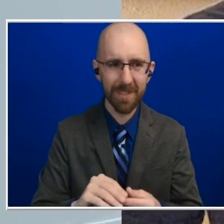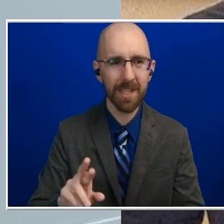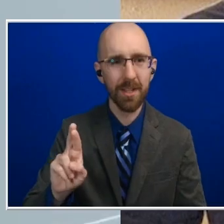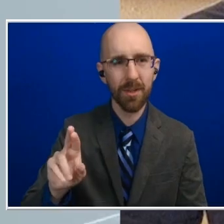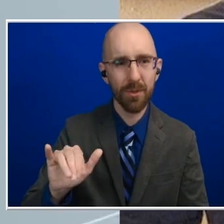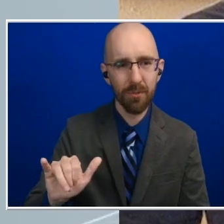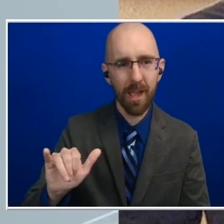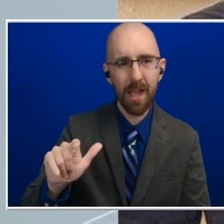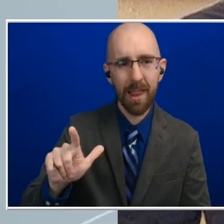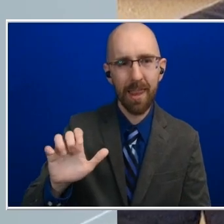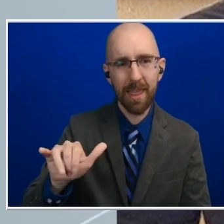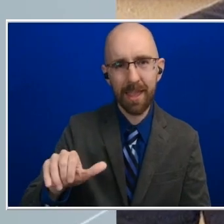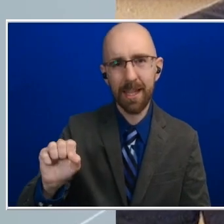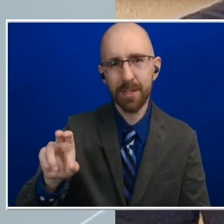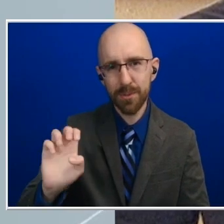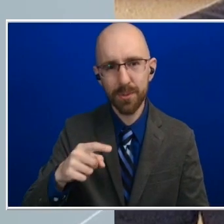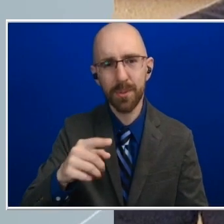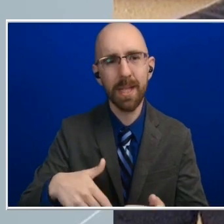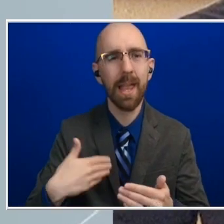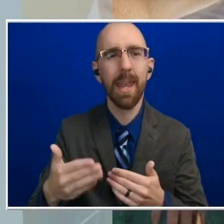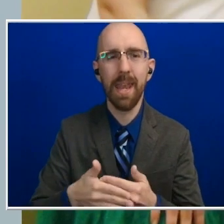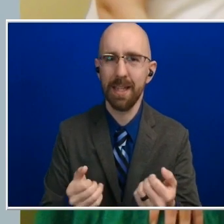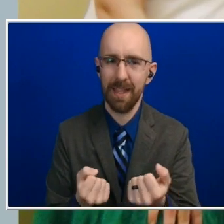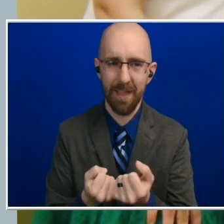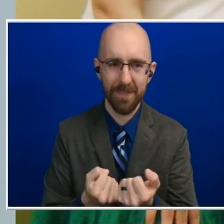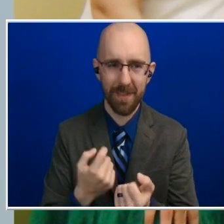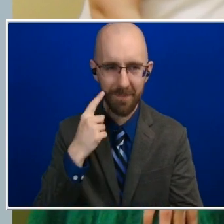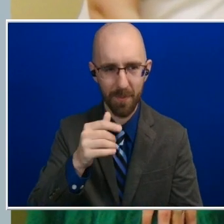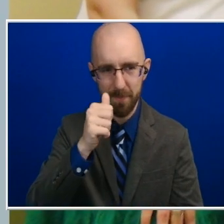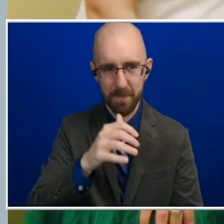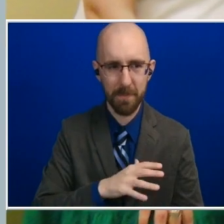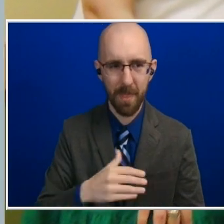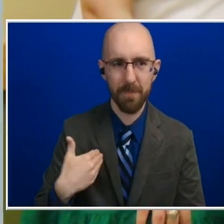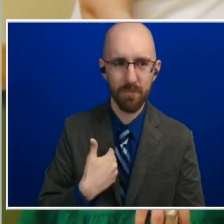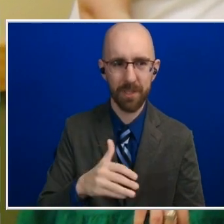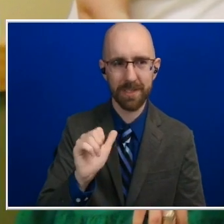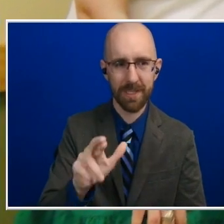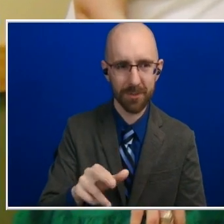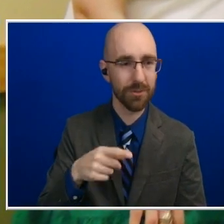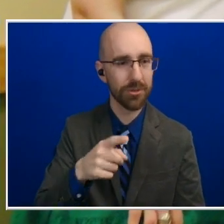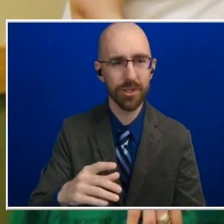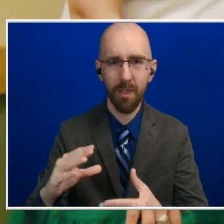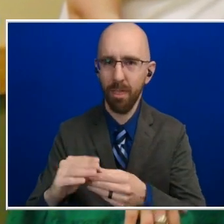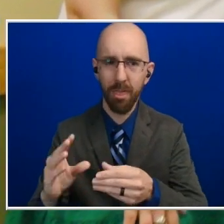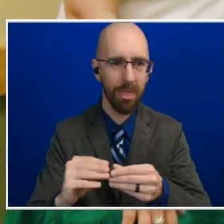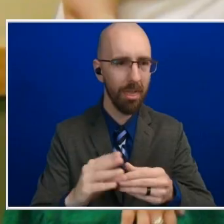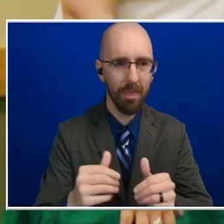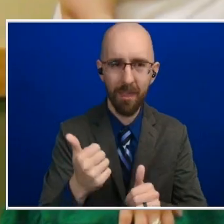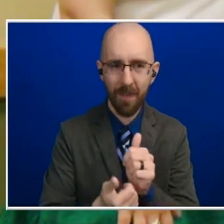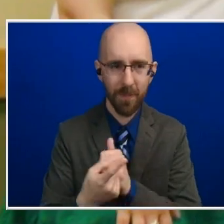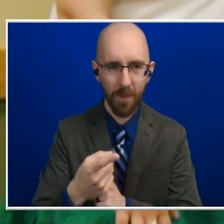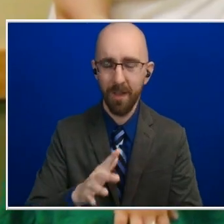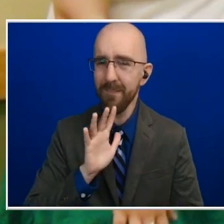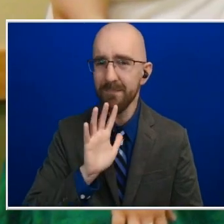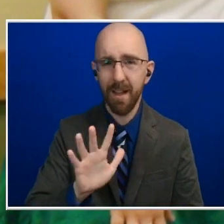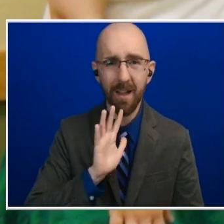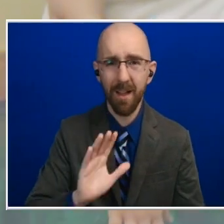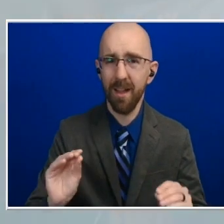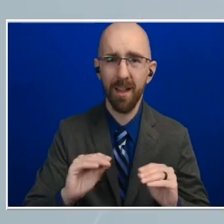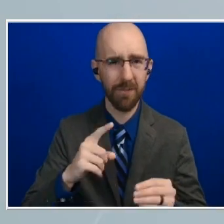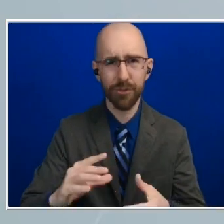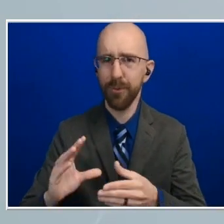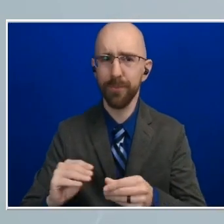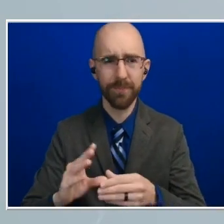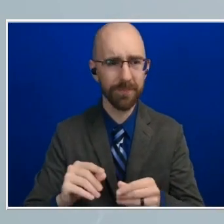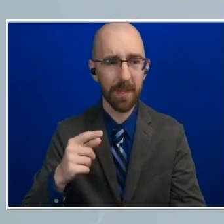who is our next advocate for male breast cancer. She tells everybody, she's just 5 years old, if you take pink and blue and put